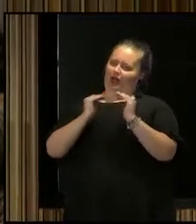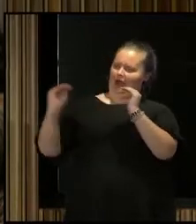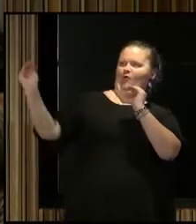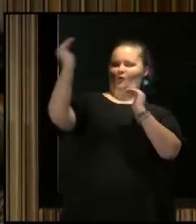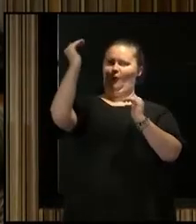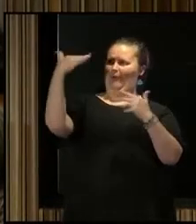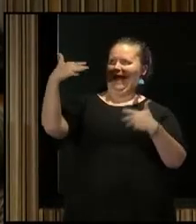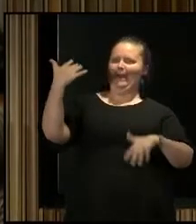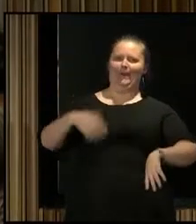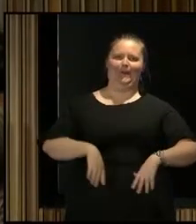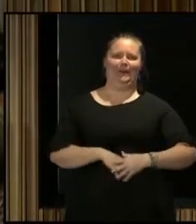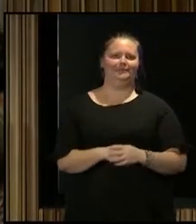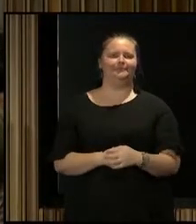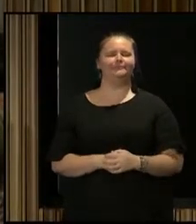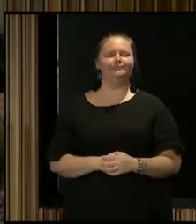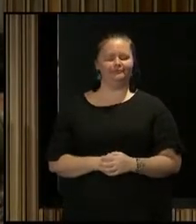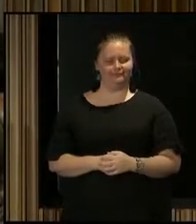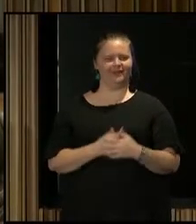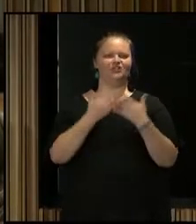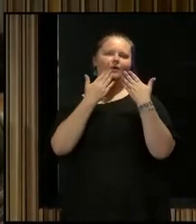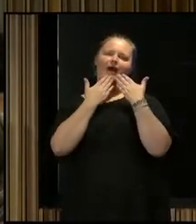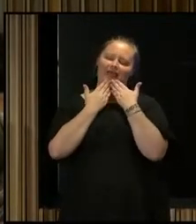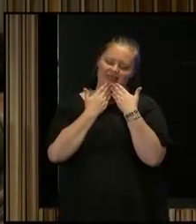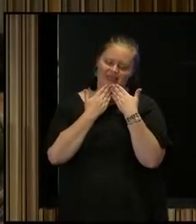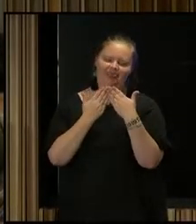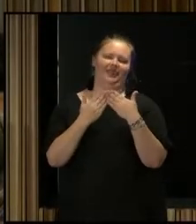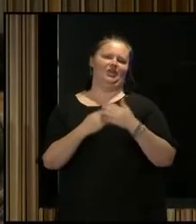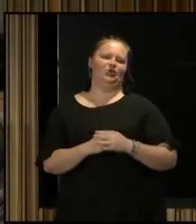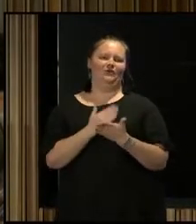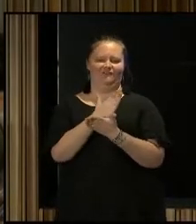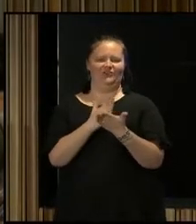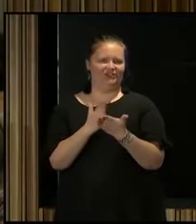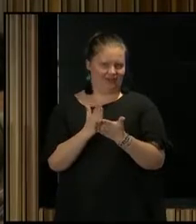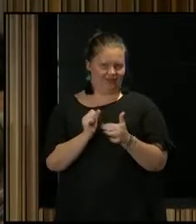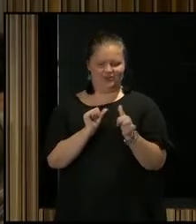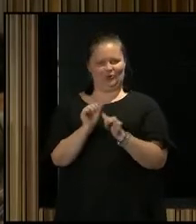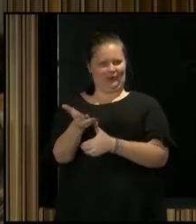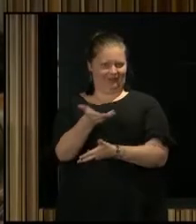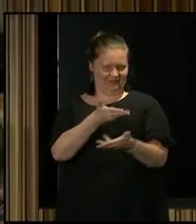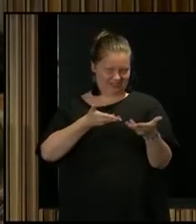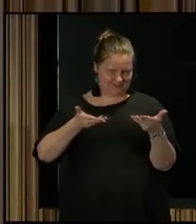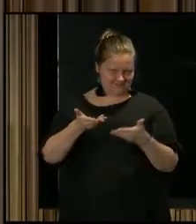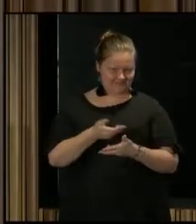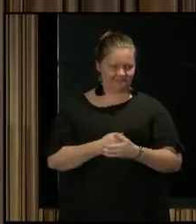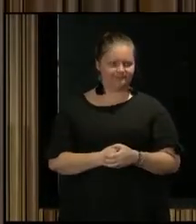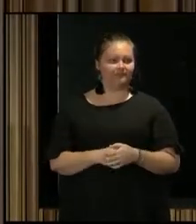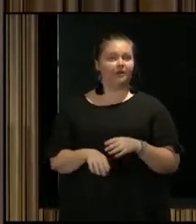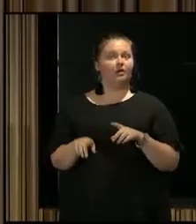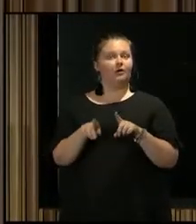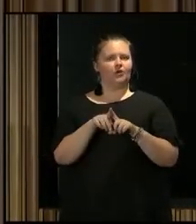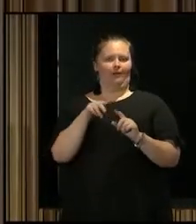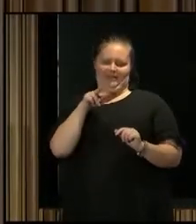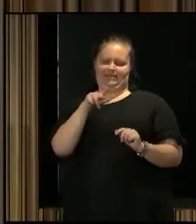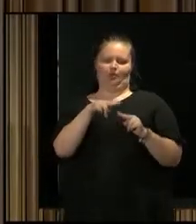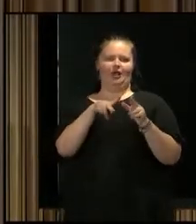other level. Yeah. So thank you so much. So thank you for sharing. It was a great conversation. And I mentioned I'm a double